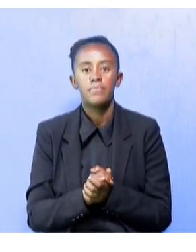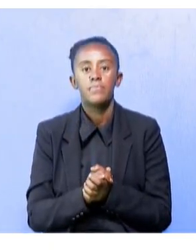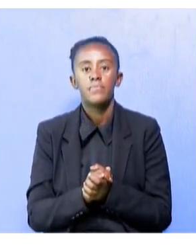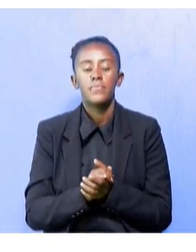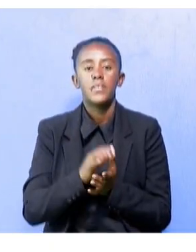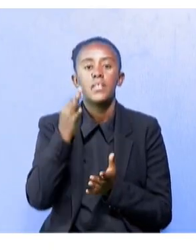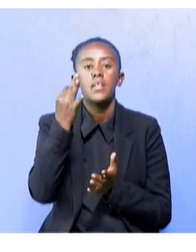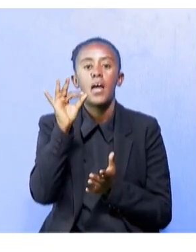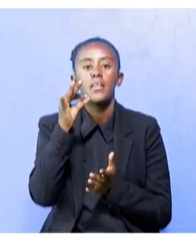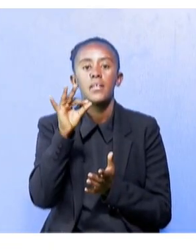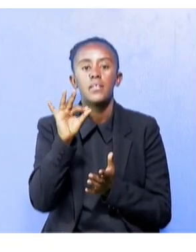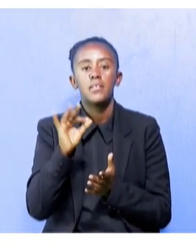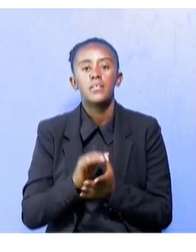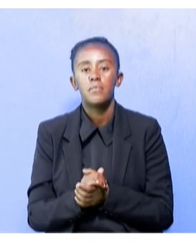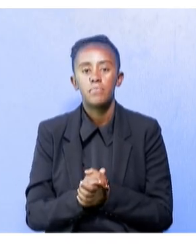19